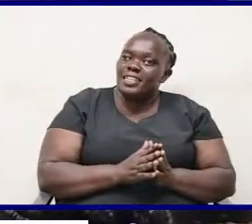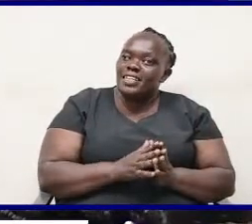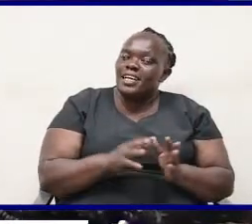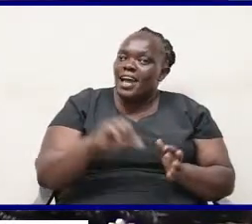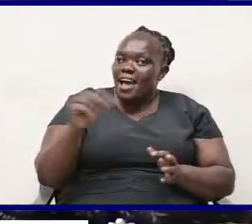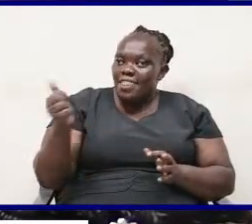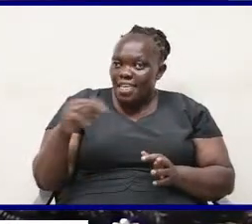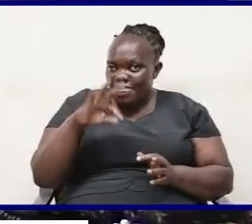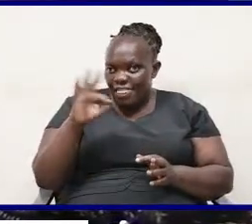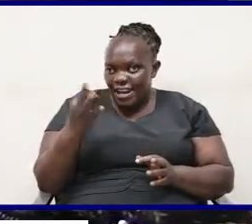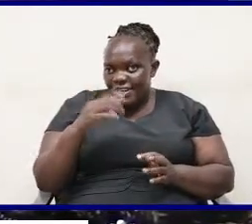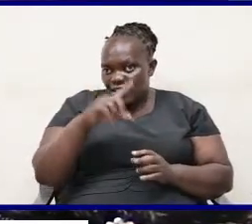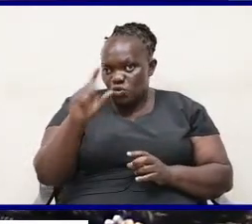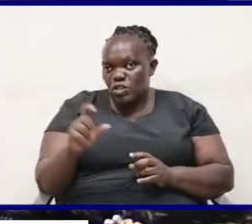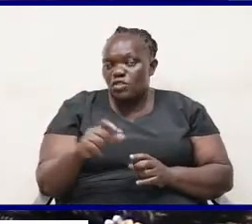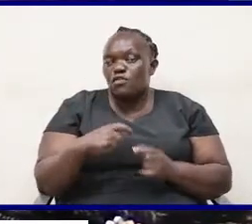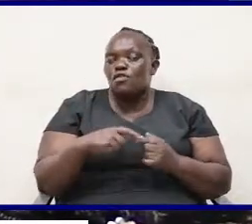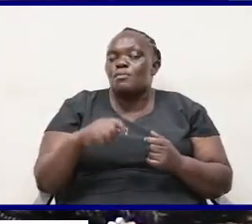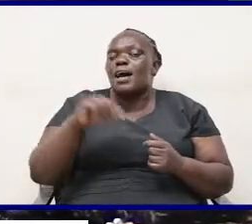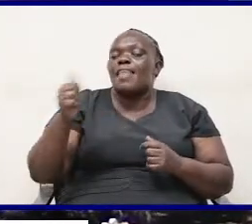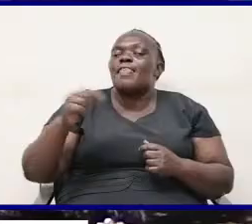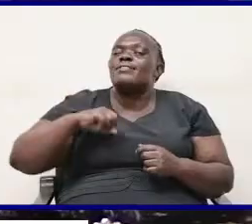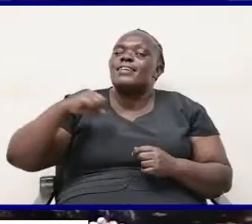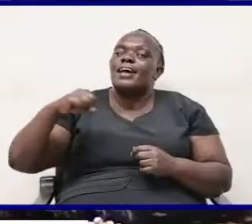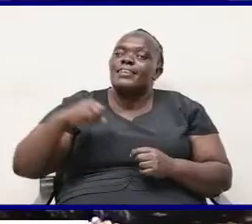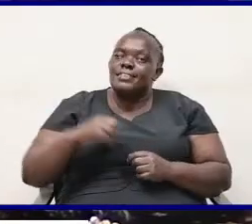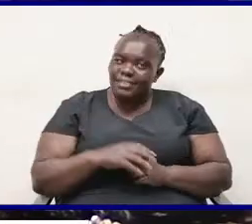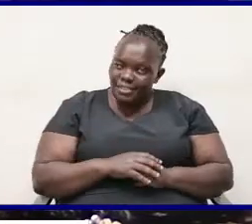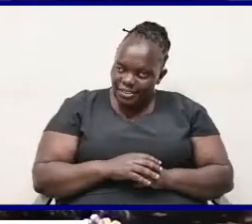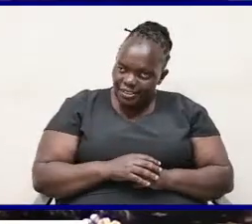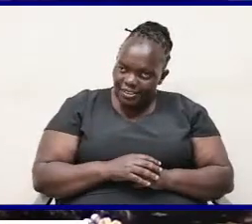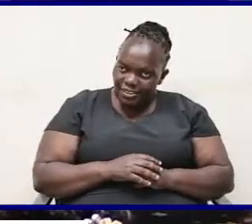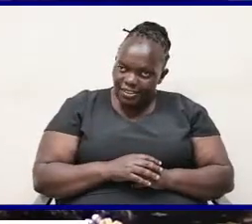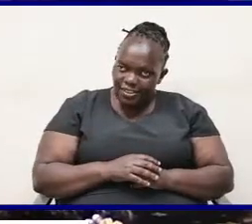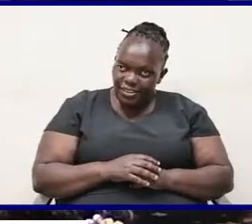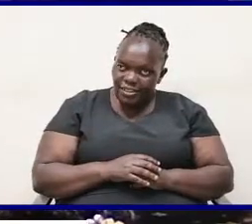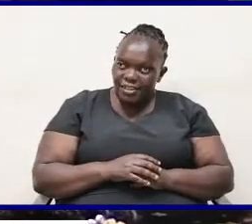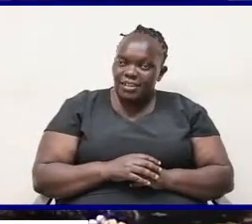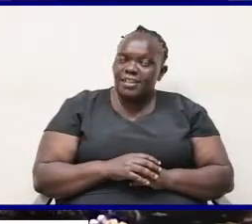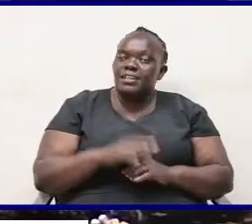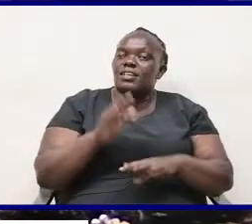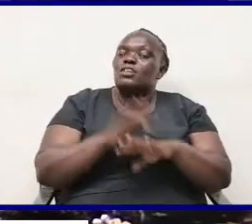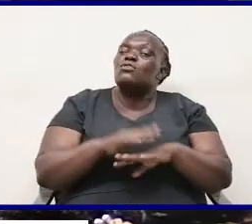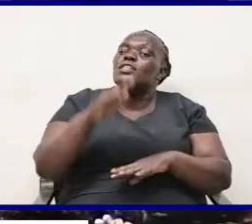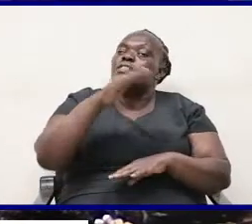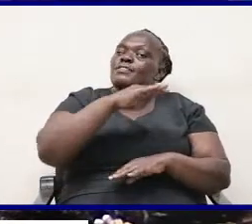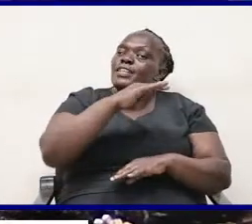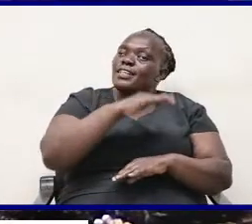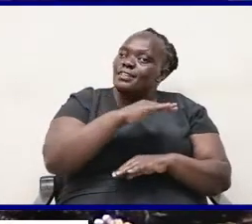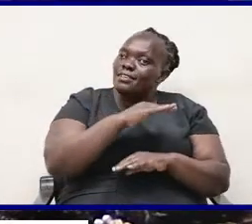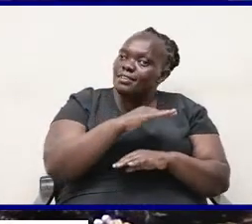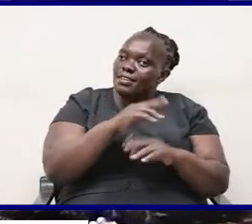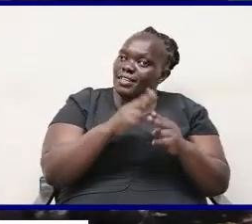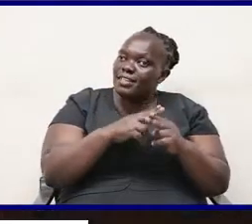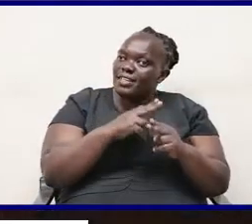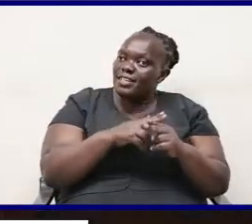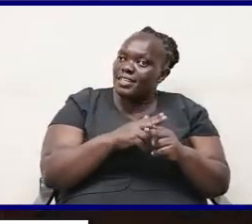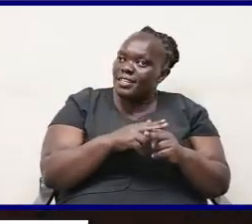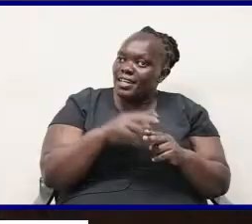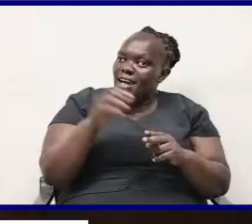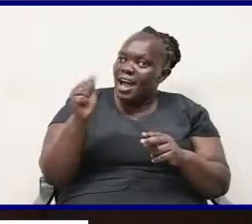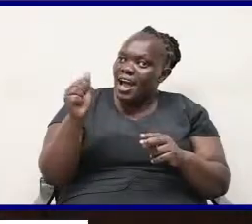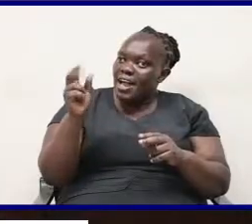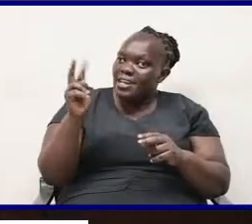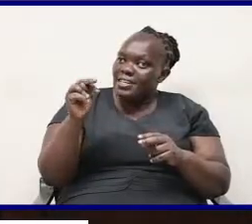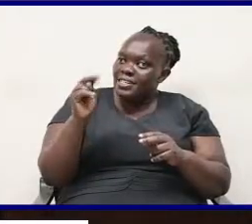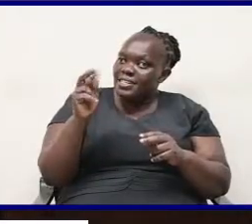Good. Let's have the third question from this other end. Yes. Good evening. My name is